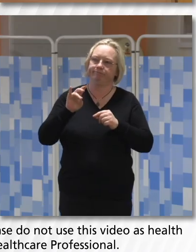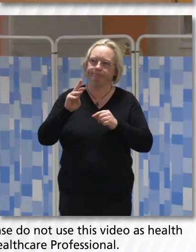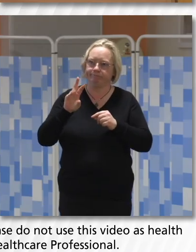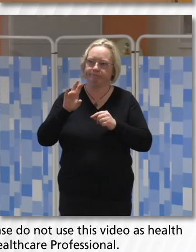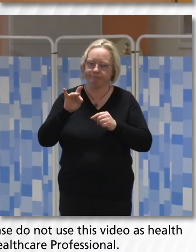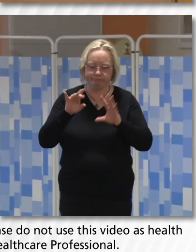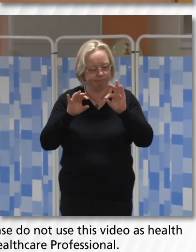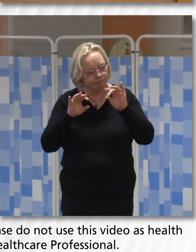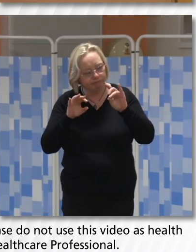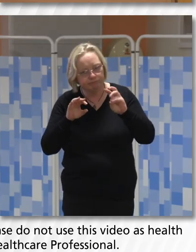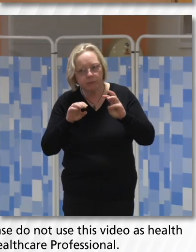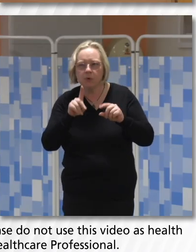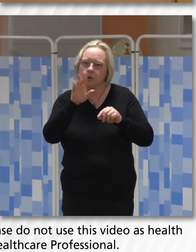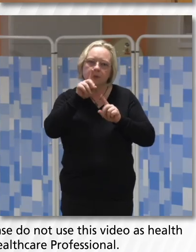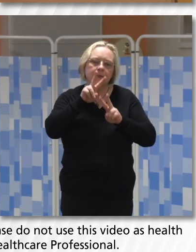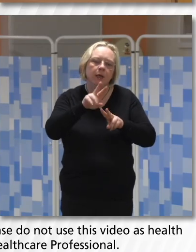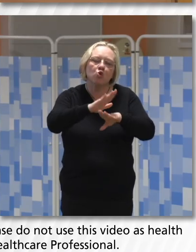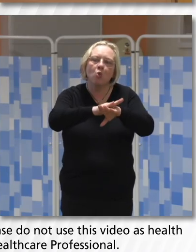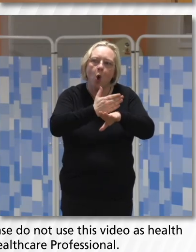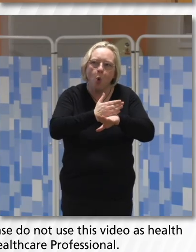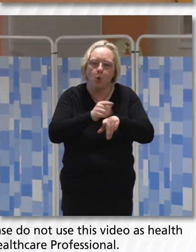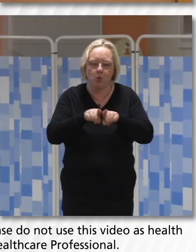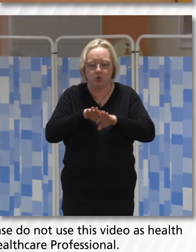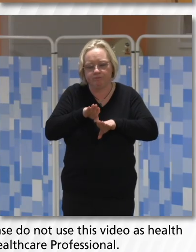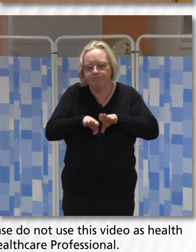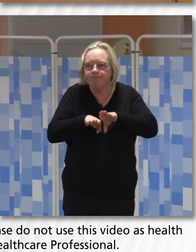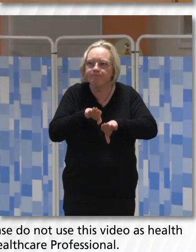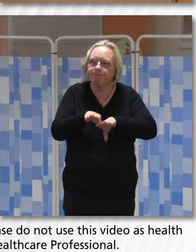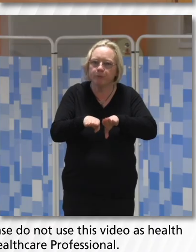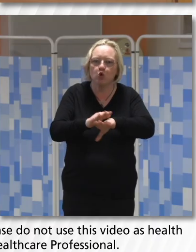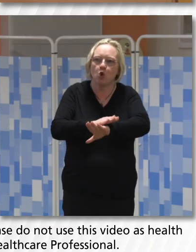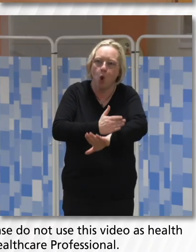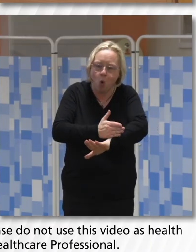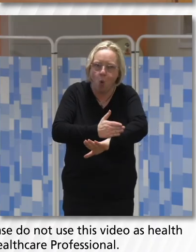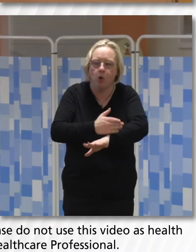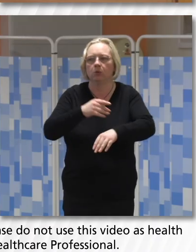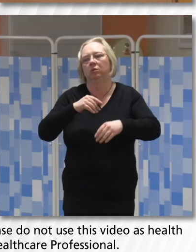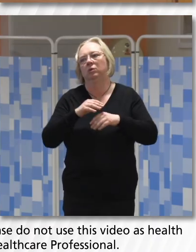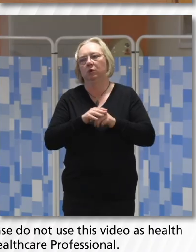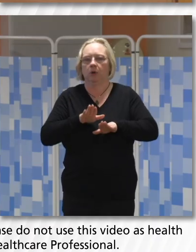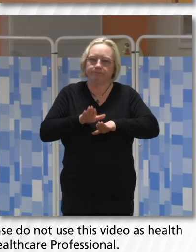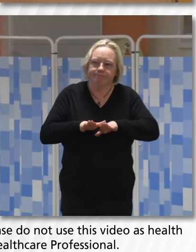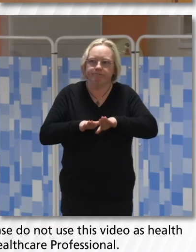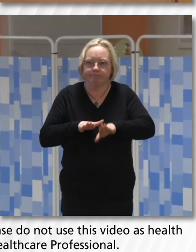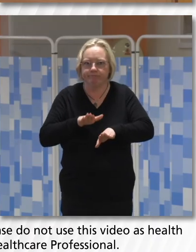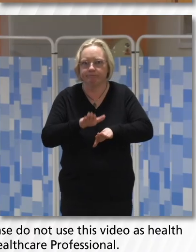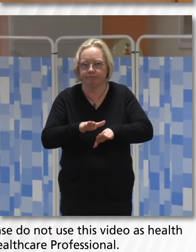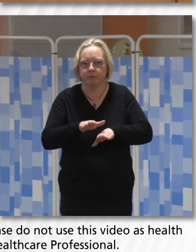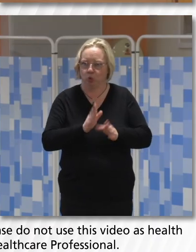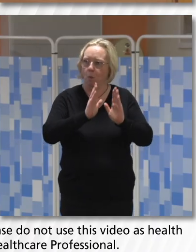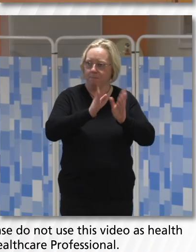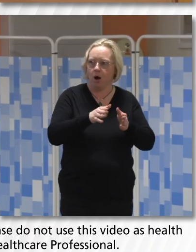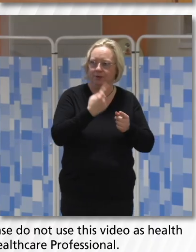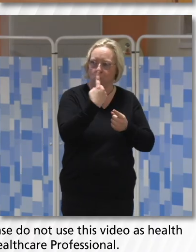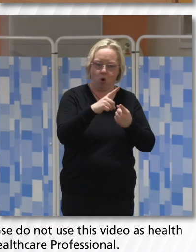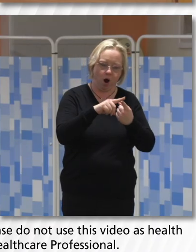and slower. They'll also possibly, you must have bradykinesia to get a diagnosis, but then you could have any of the